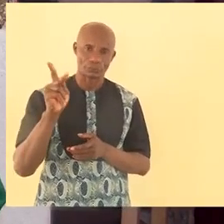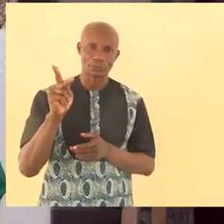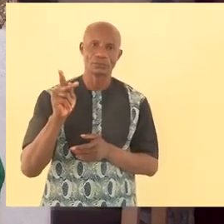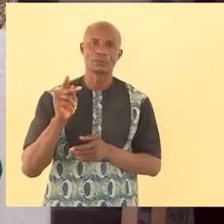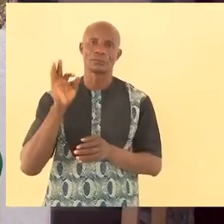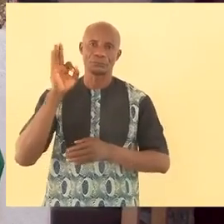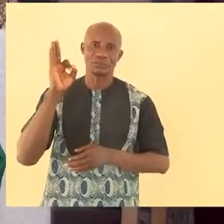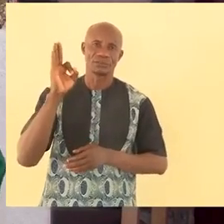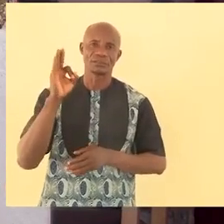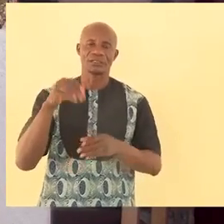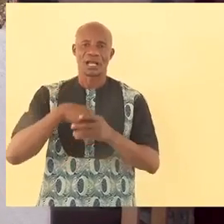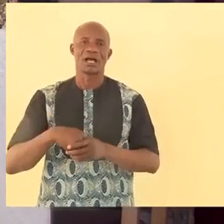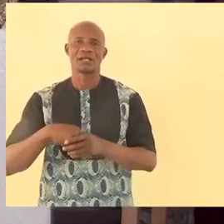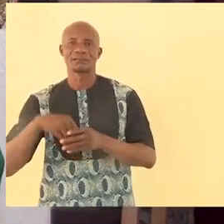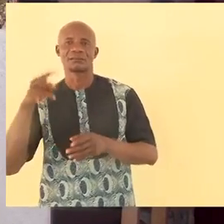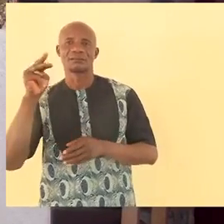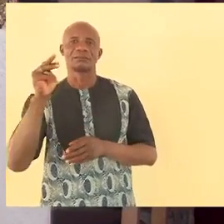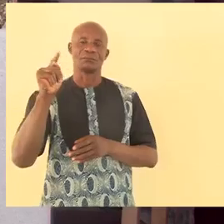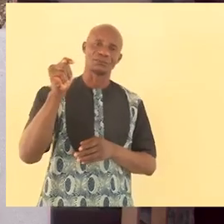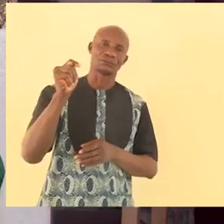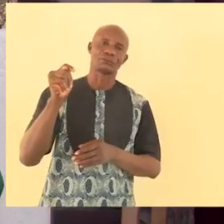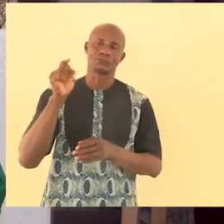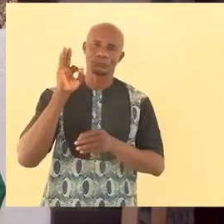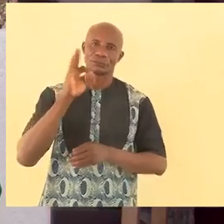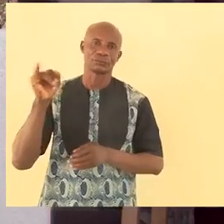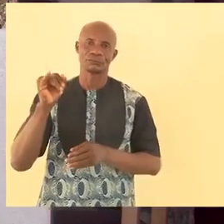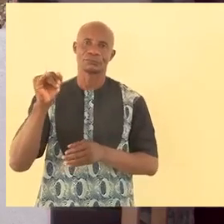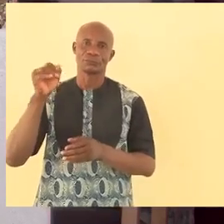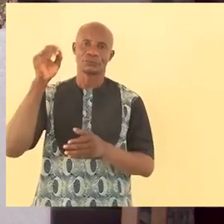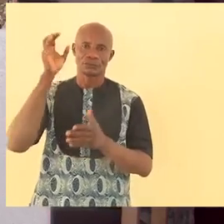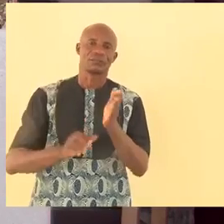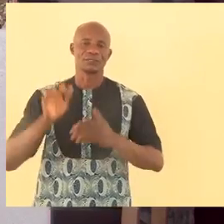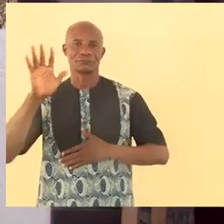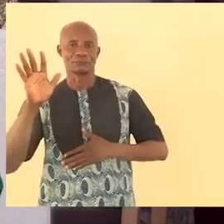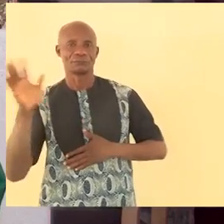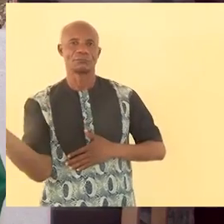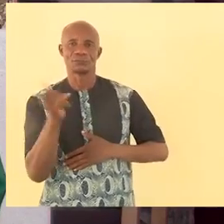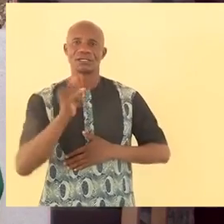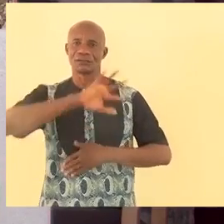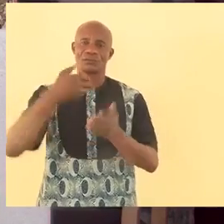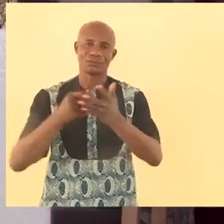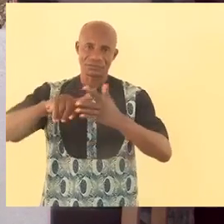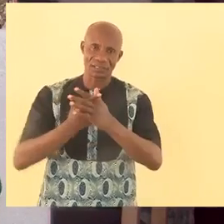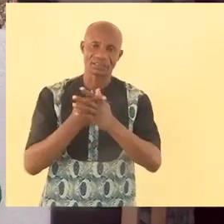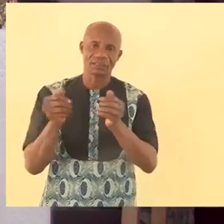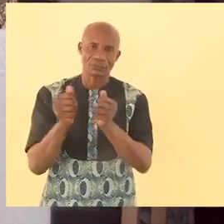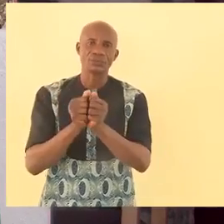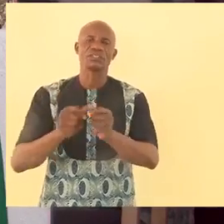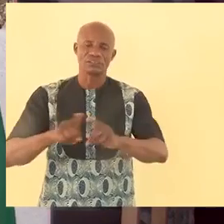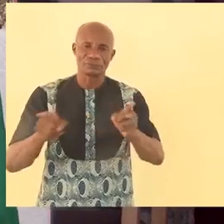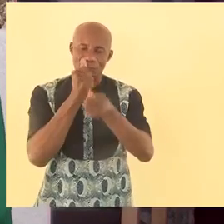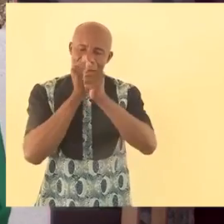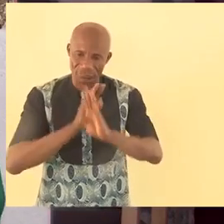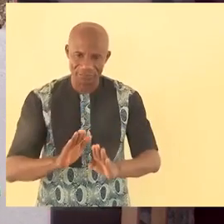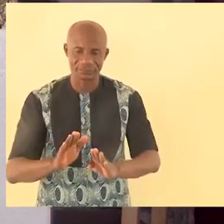Sermon on the Plain, and Matthew's Sermon on the Mount, Matthew chapter 5. They all begin with a series